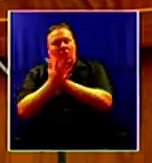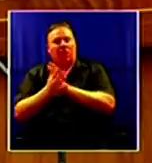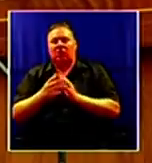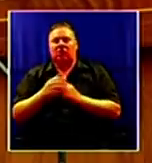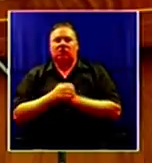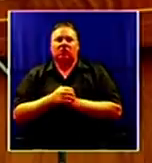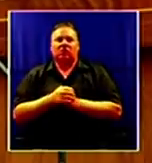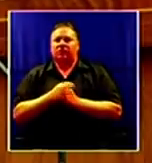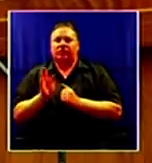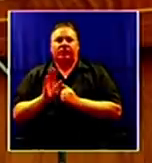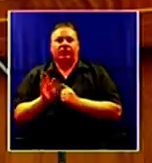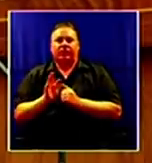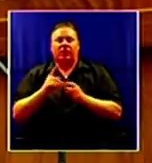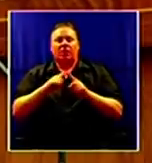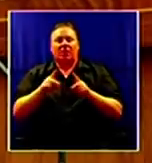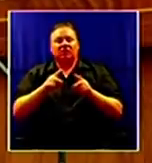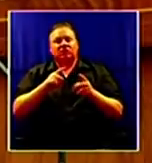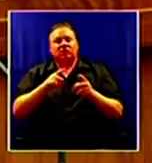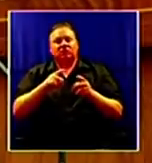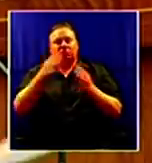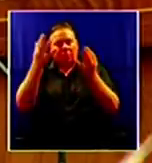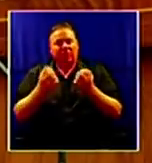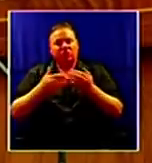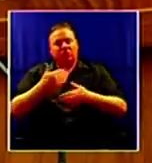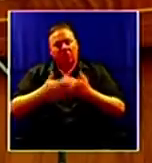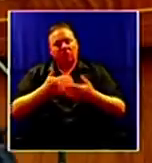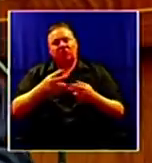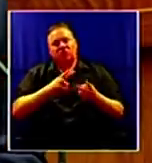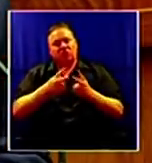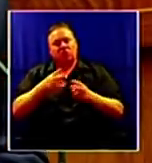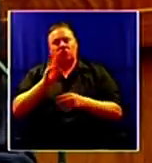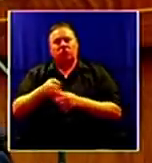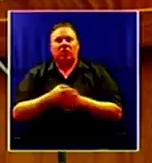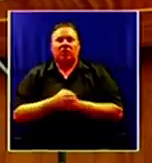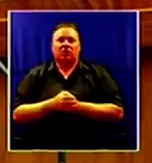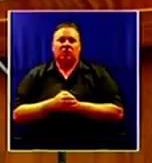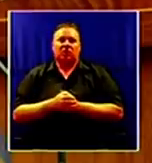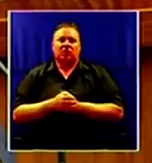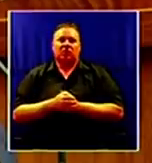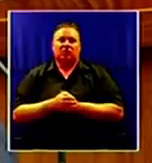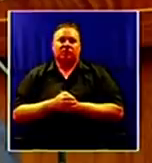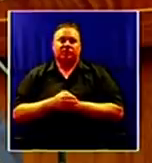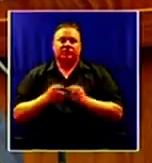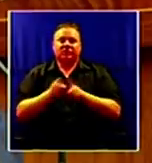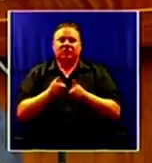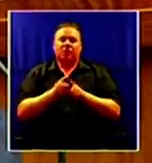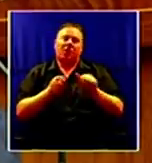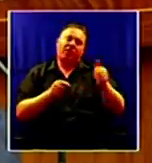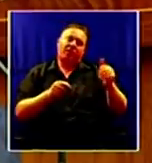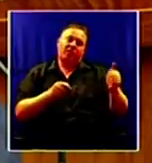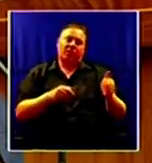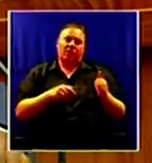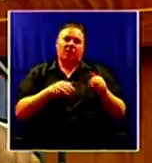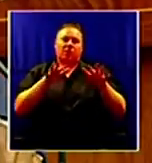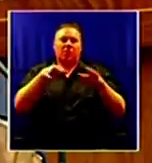through other budgetary processes, as will be the case with all other state-owned enterprises.